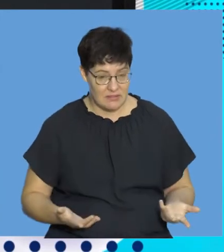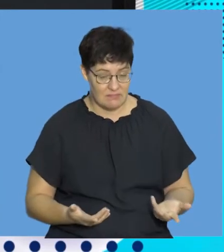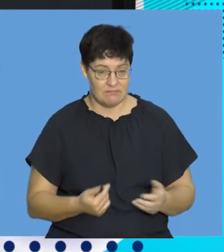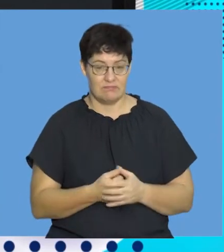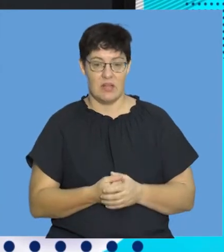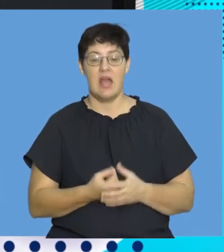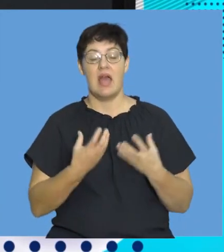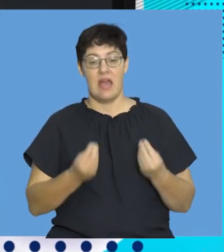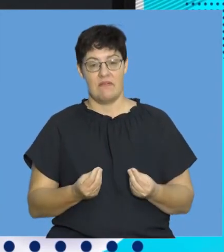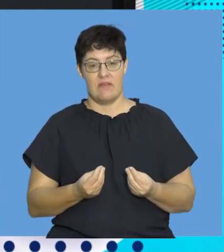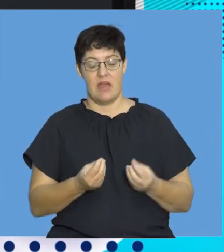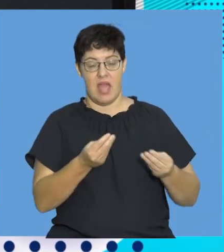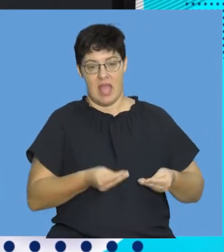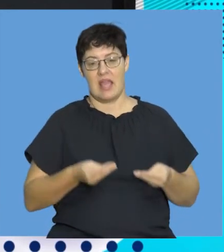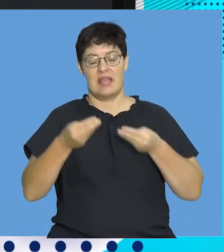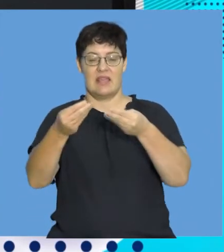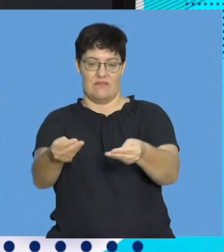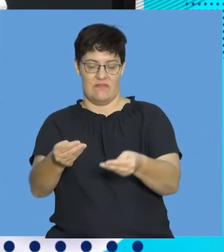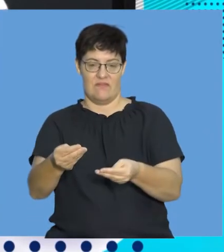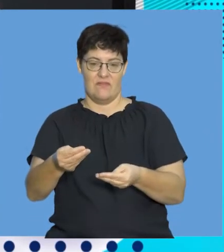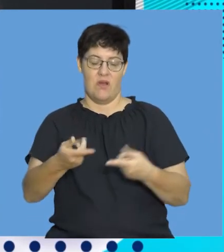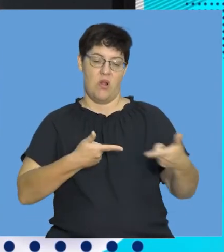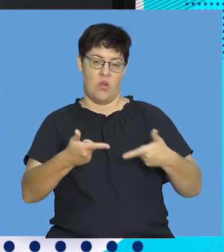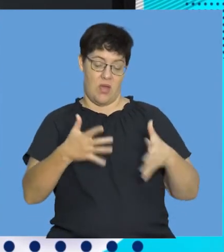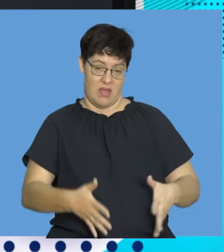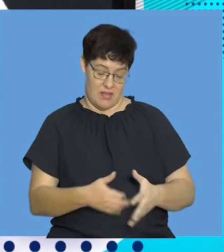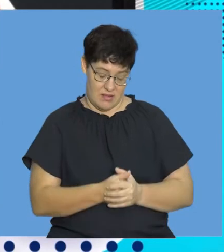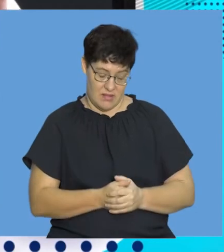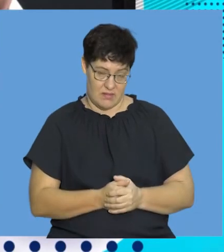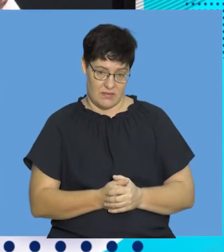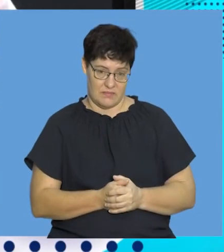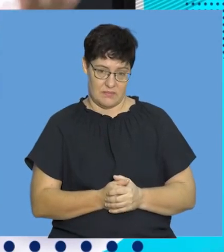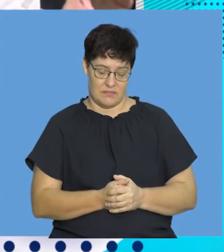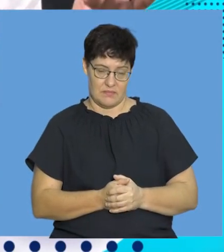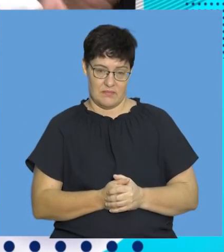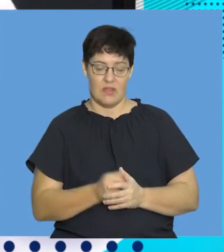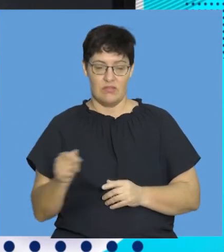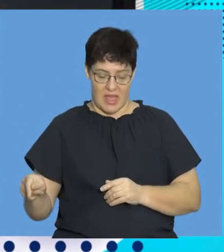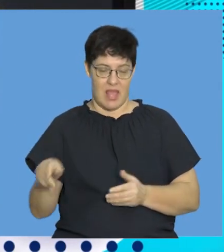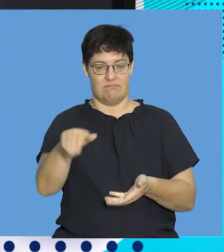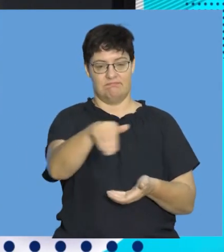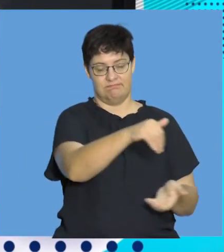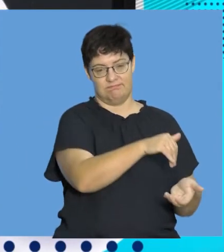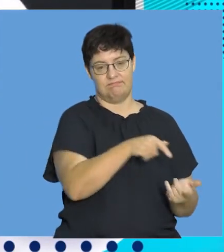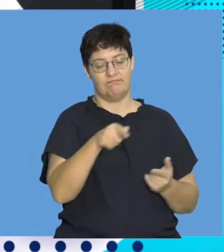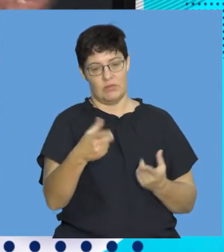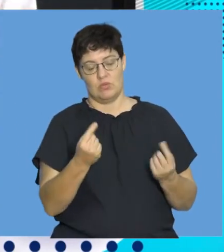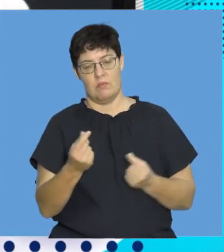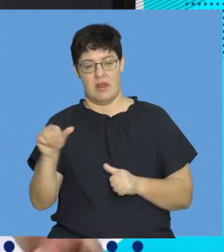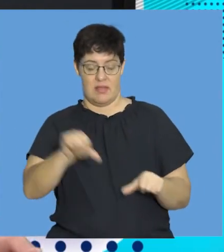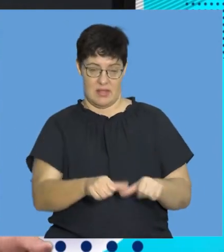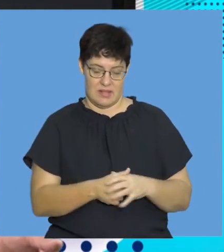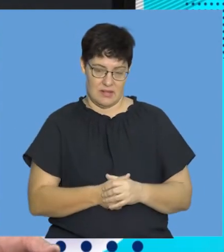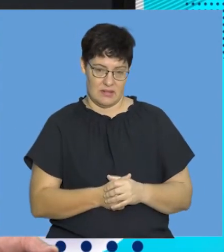you have what is called a handover. It means you hand over the debt to a debtors collecting agency or to